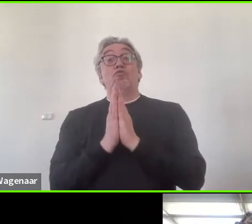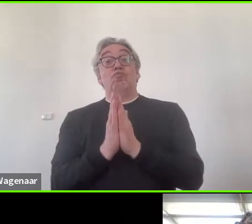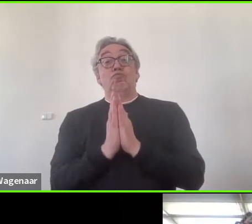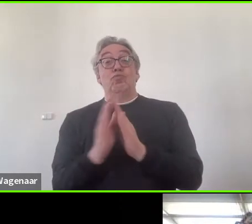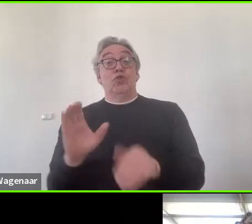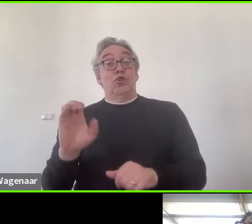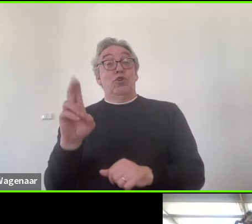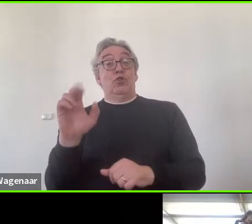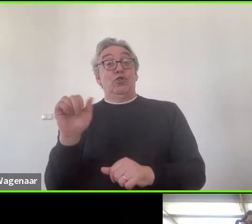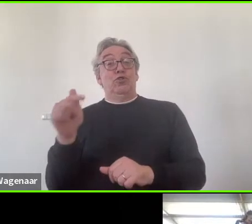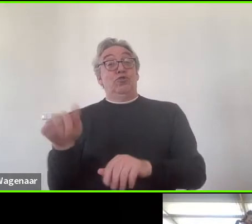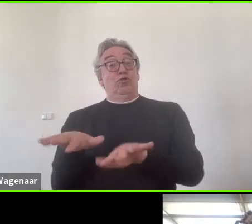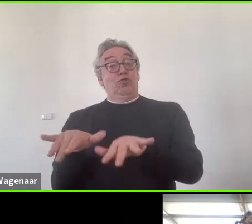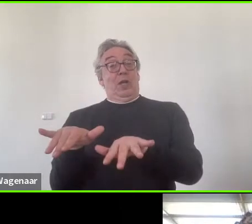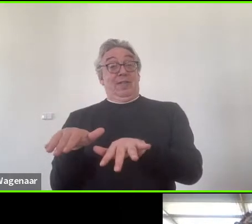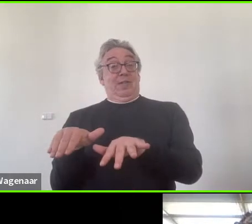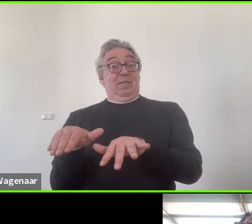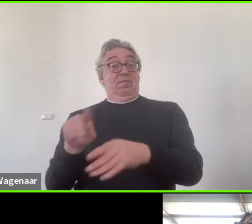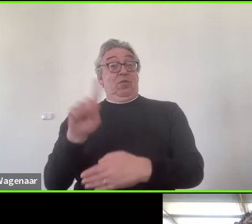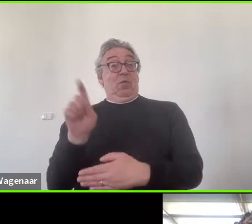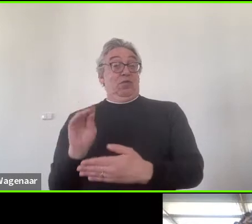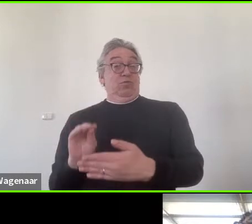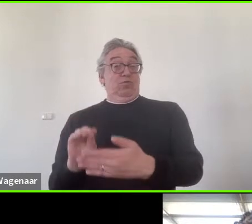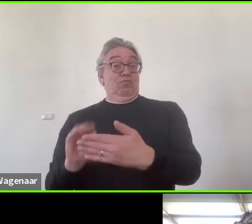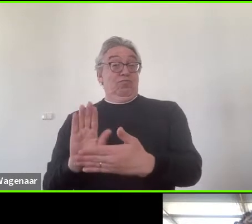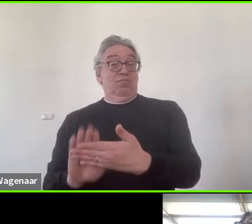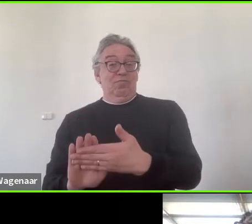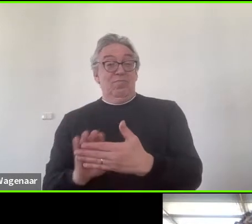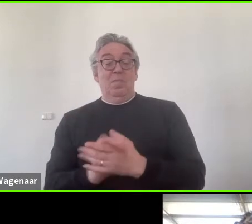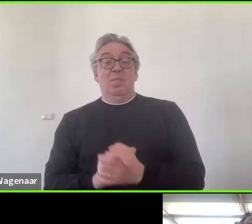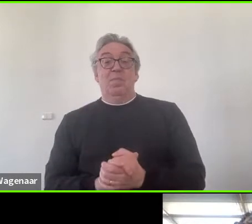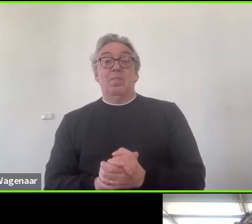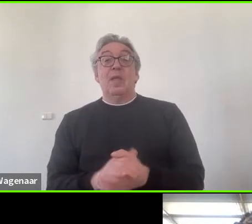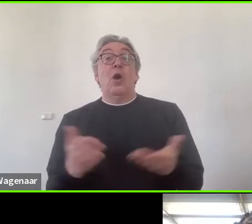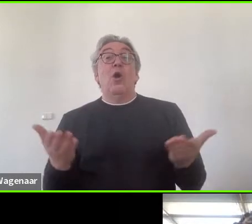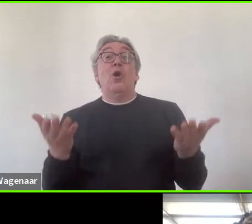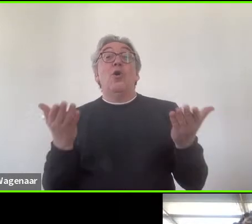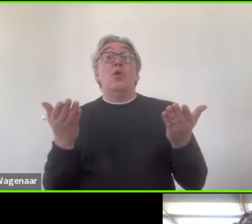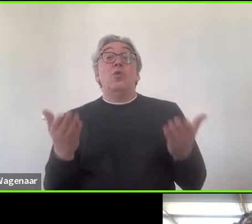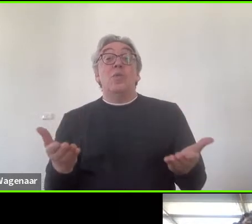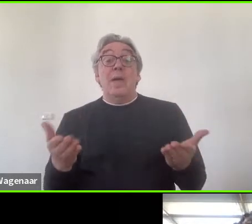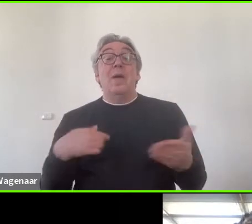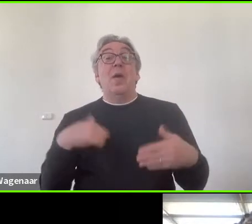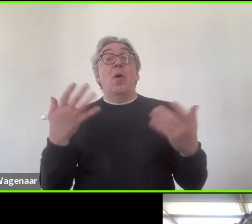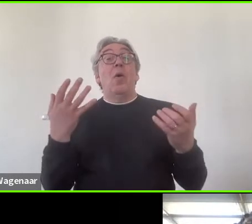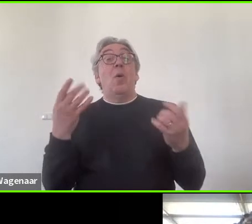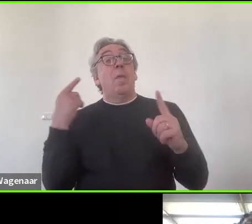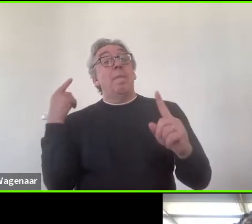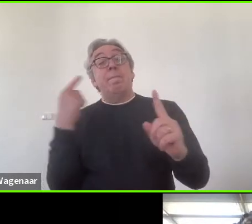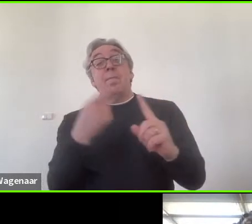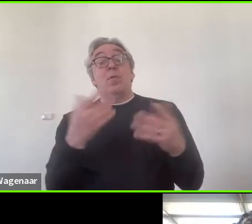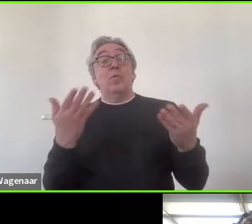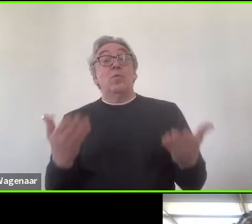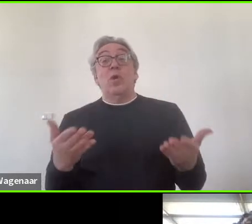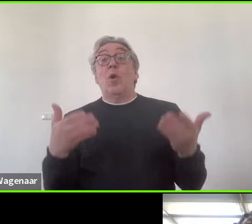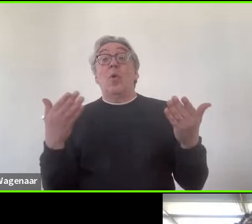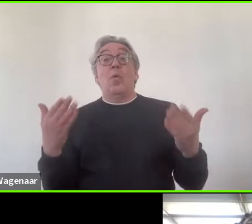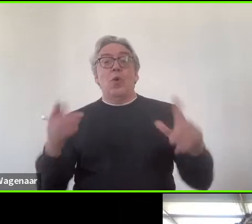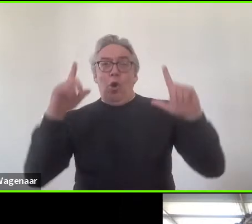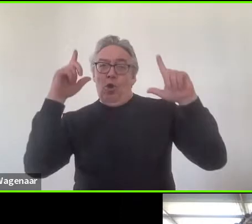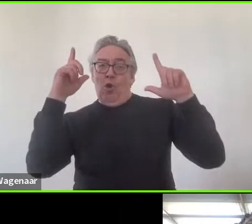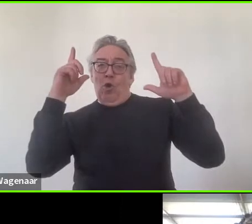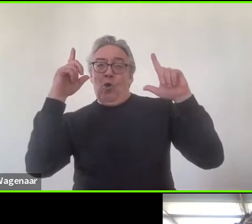box. The purpose of today's side event is to launch a Photovoice study on the situation of women with disabilities in